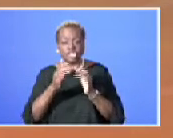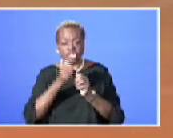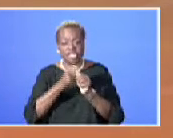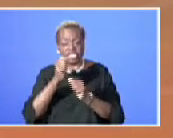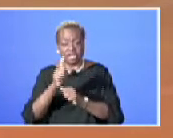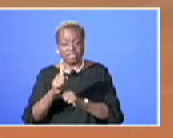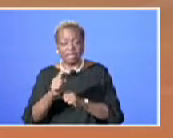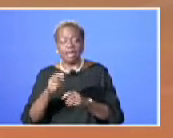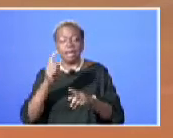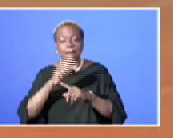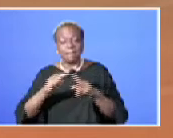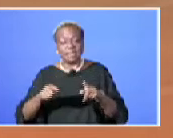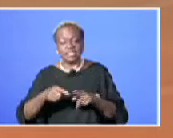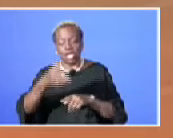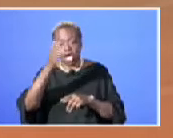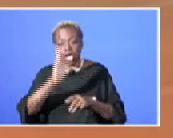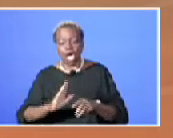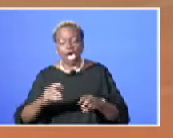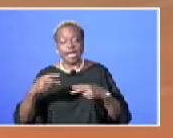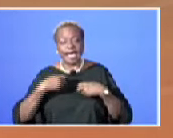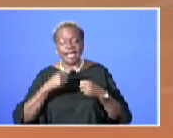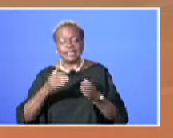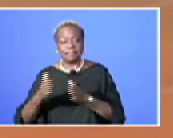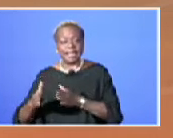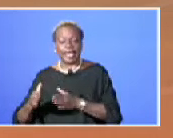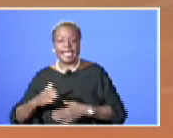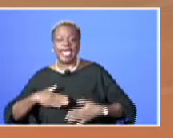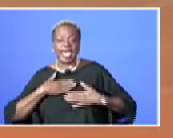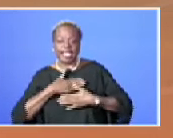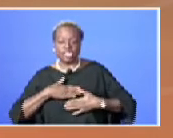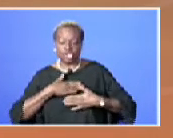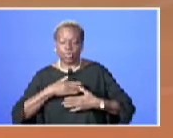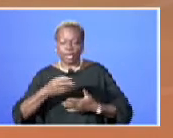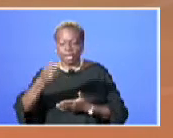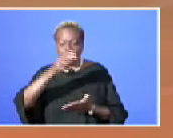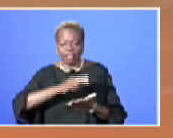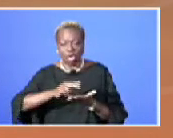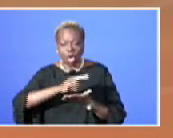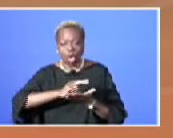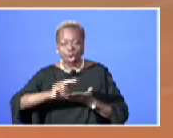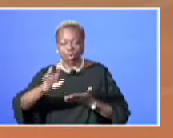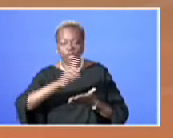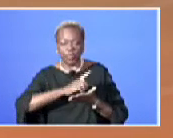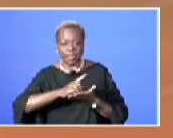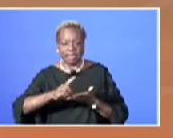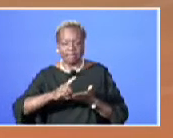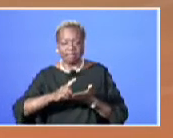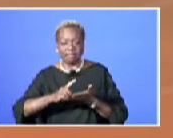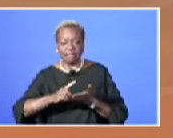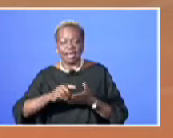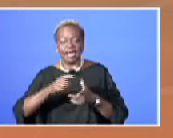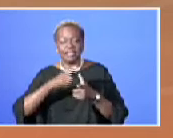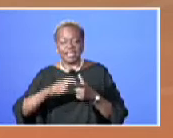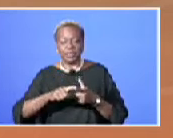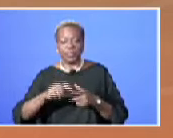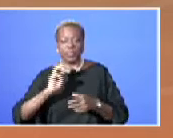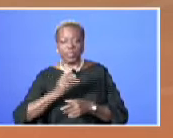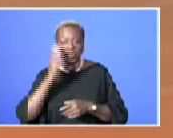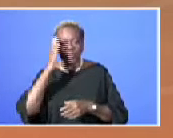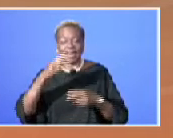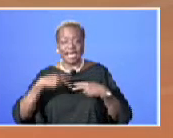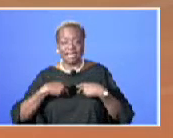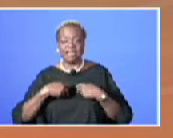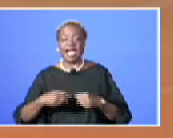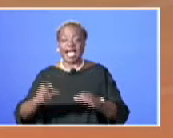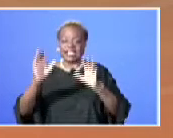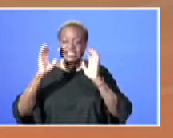I just want to tell the whole Bahamas to enjoy this Holy Week as we right now down to Good Friday, and we know that on Sunday will be a great celebration, even by way